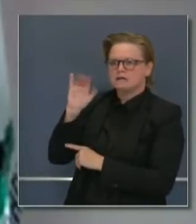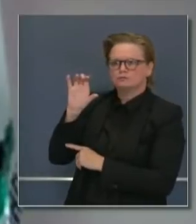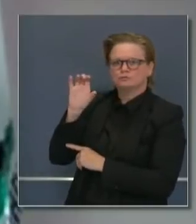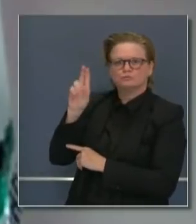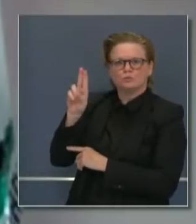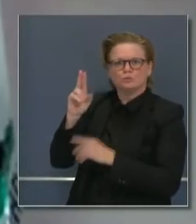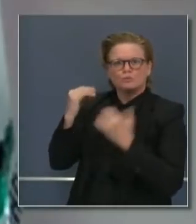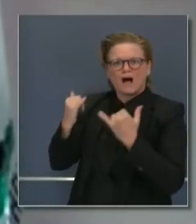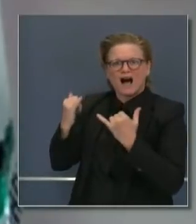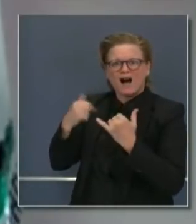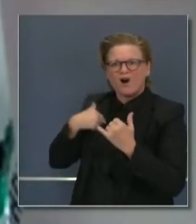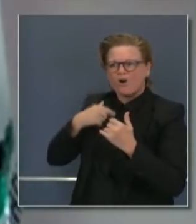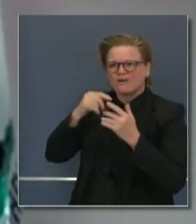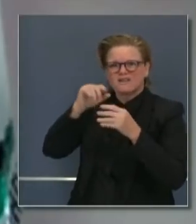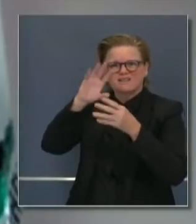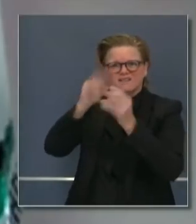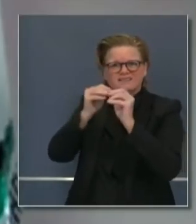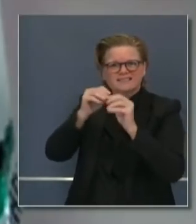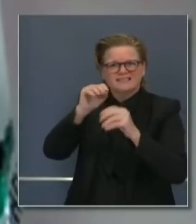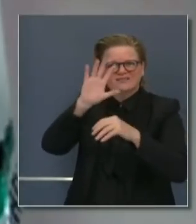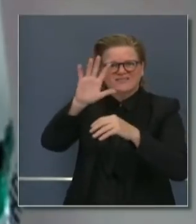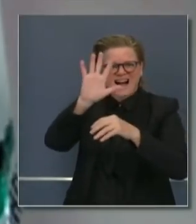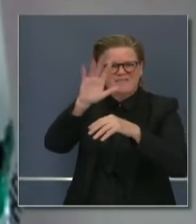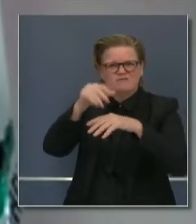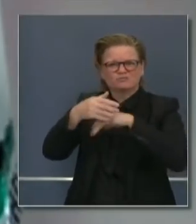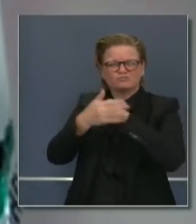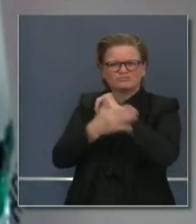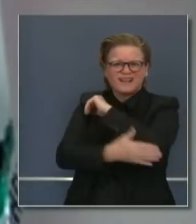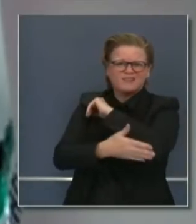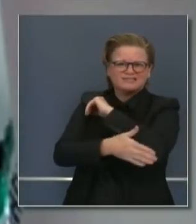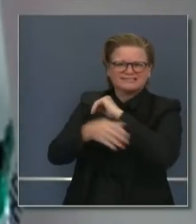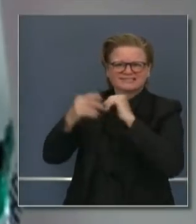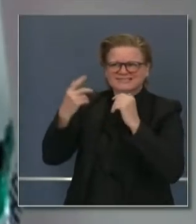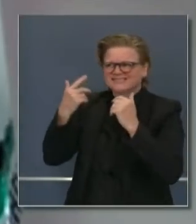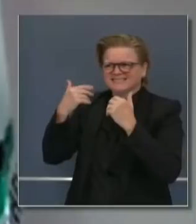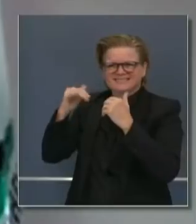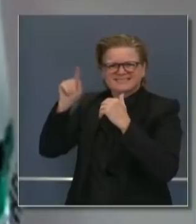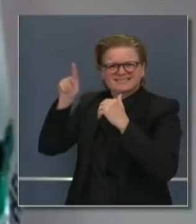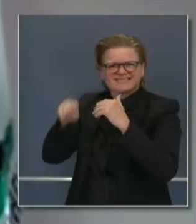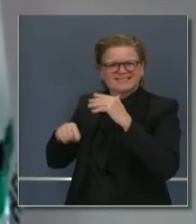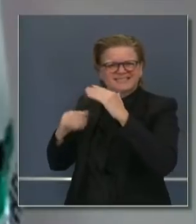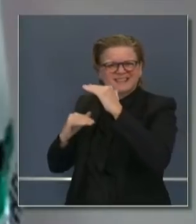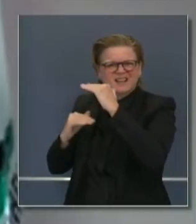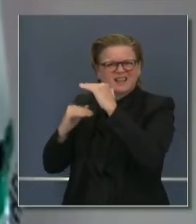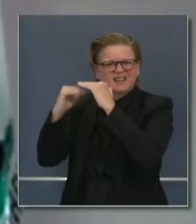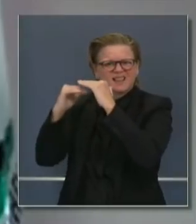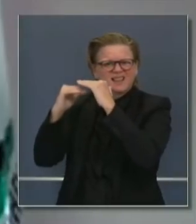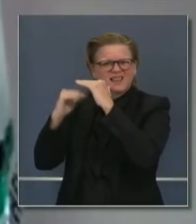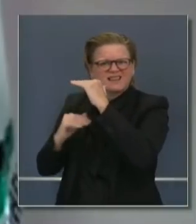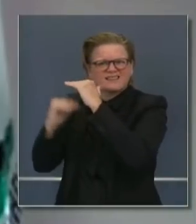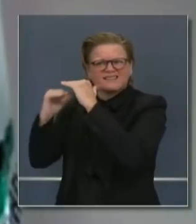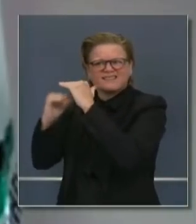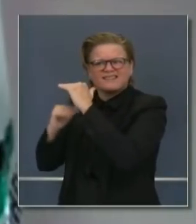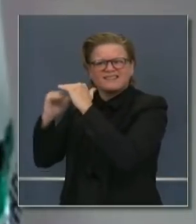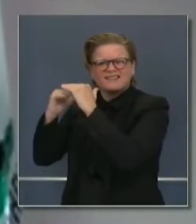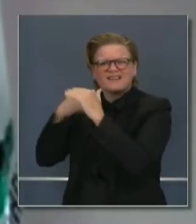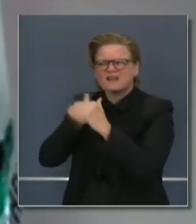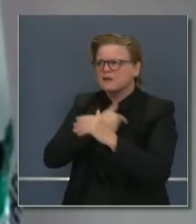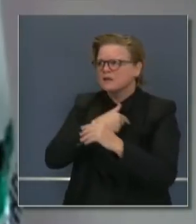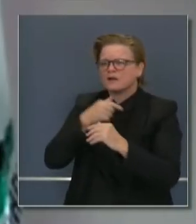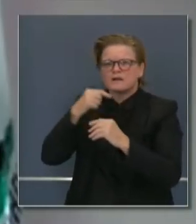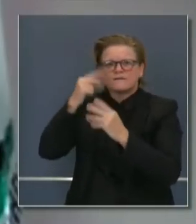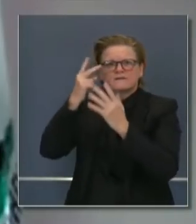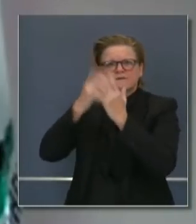staffed beds. We know that hospitals have built up a tremendous amount of physical space capacity, the ventilators,